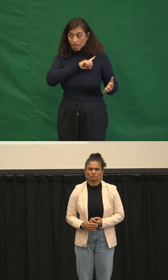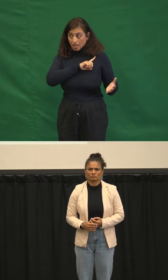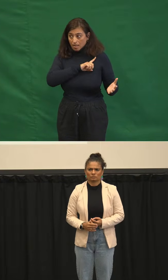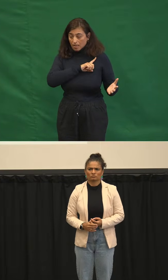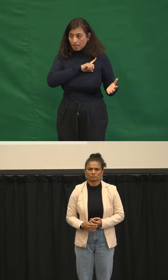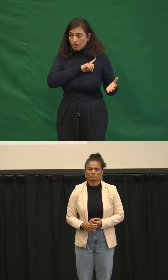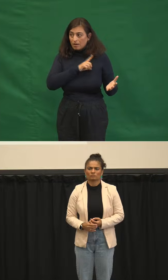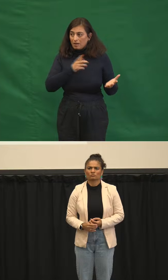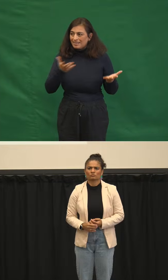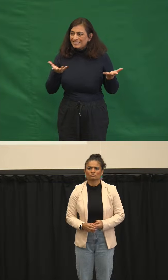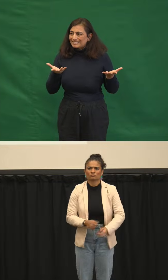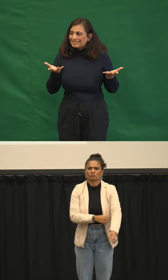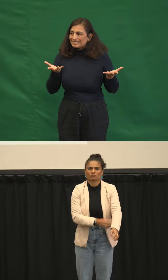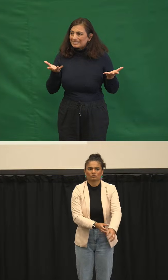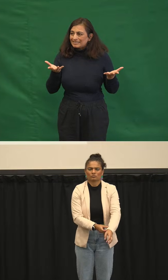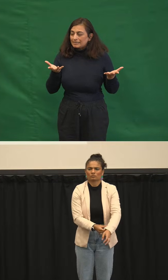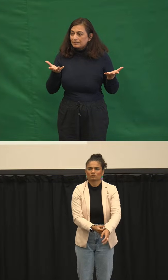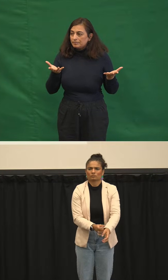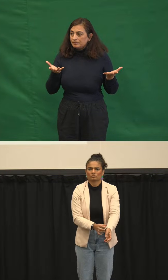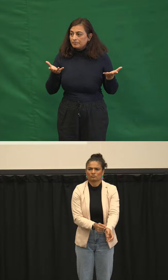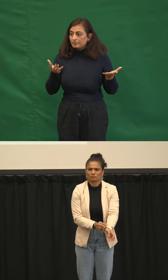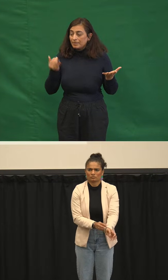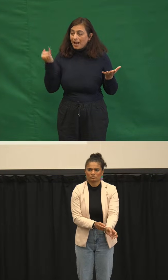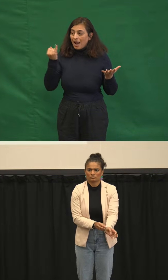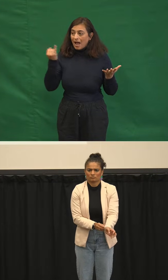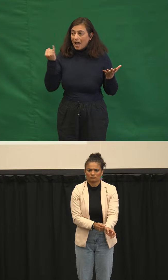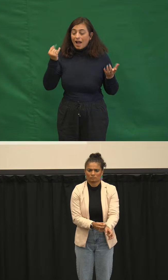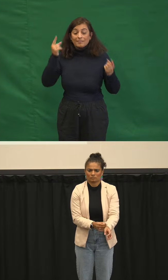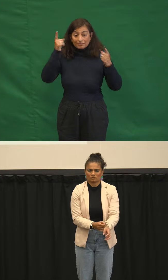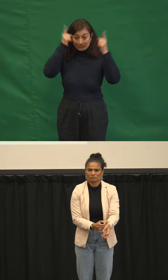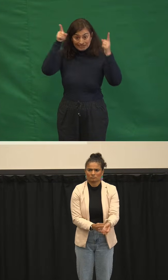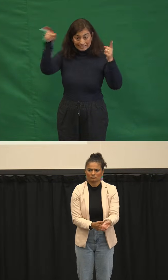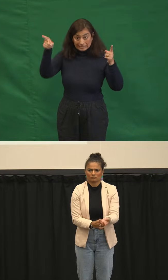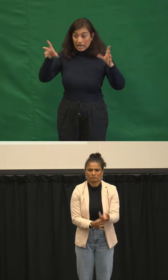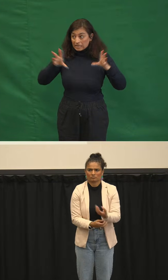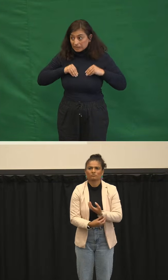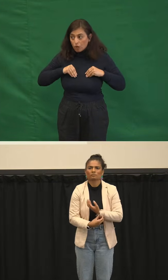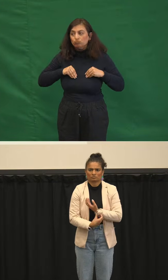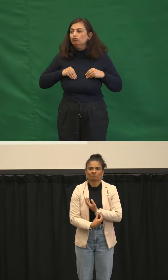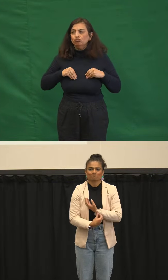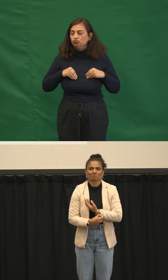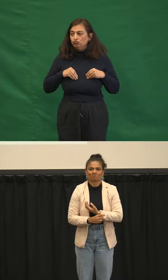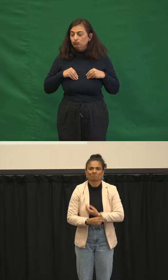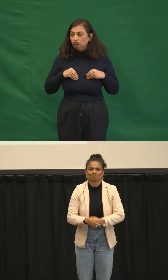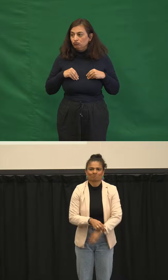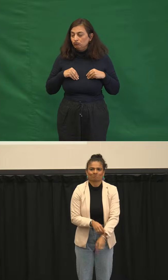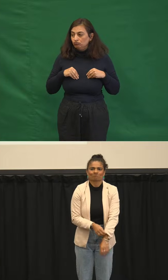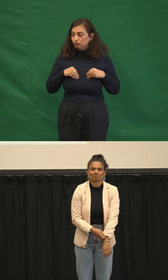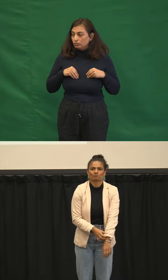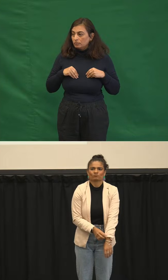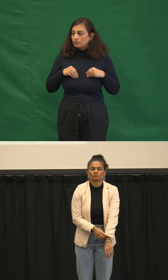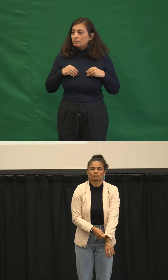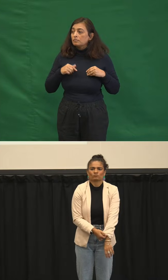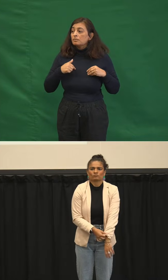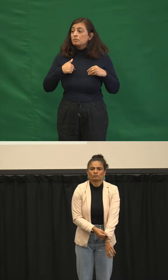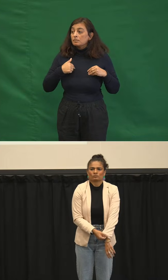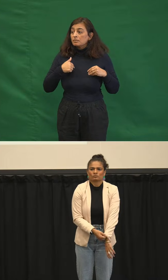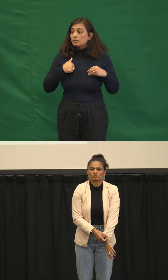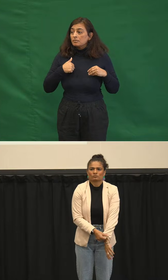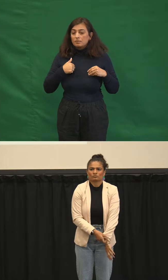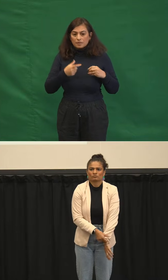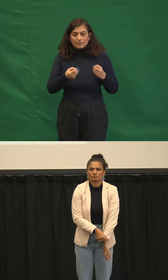in a space that doesn't protect their intellectual property. WITS, for example, would not accept this platform.